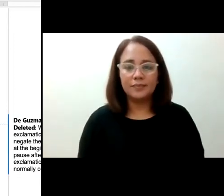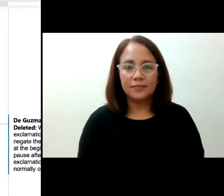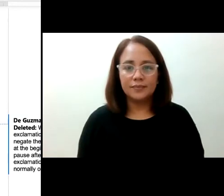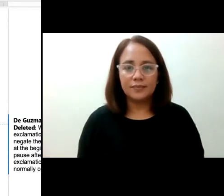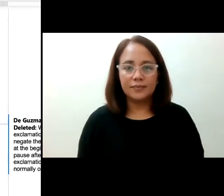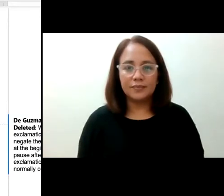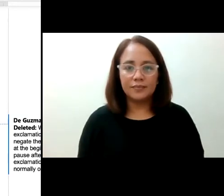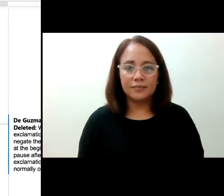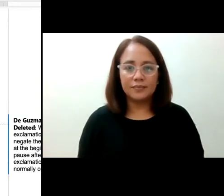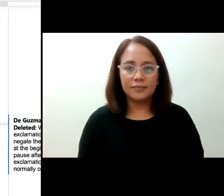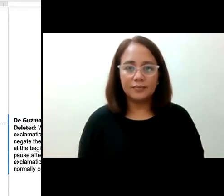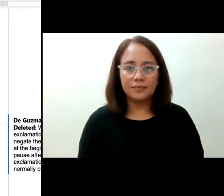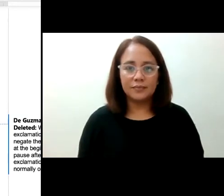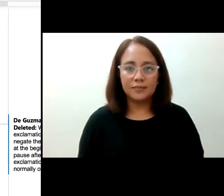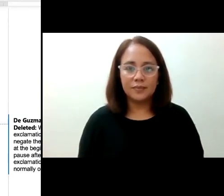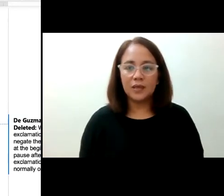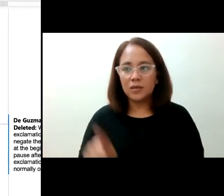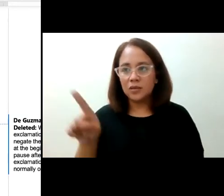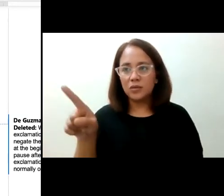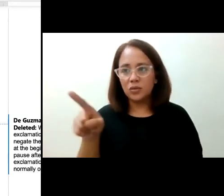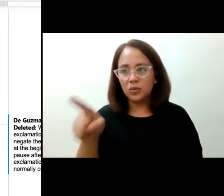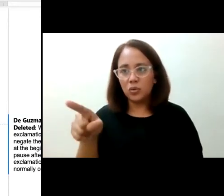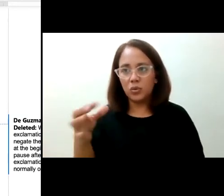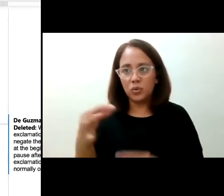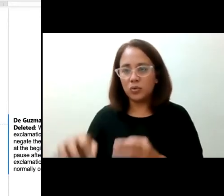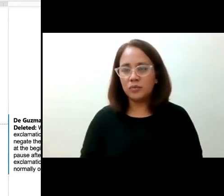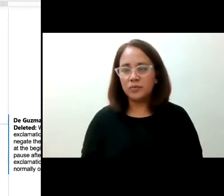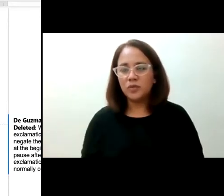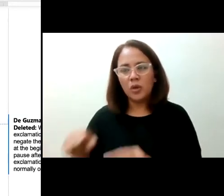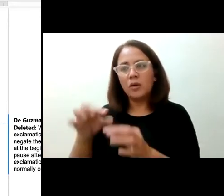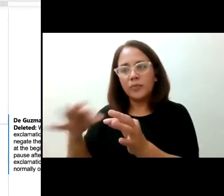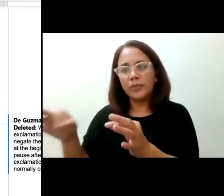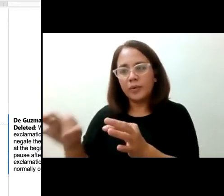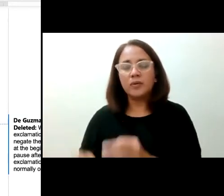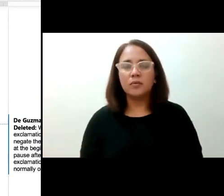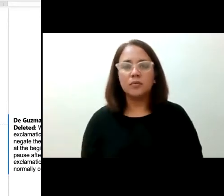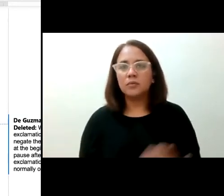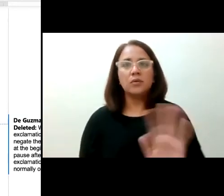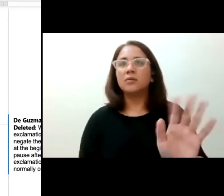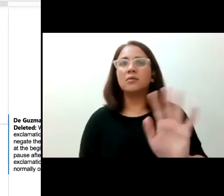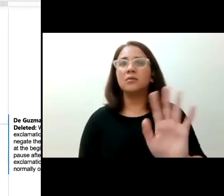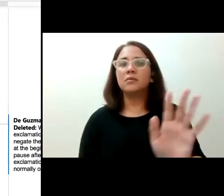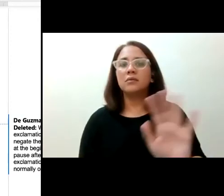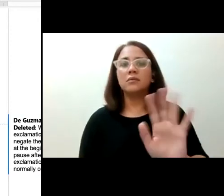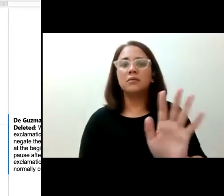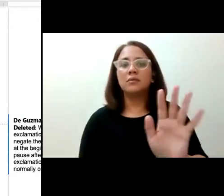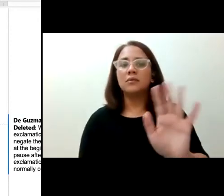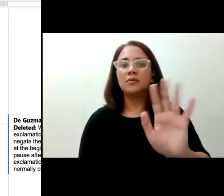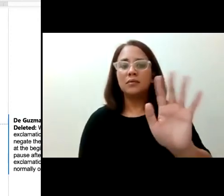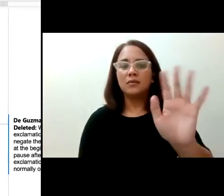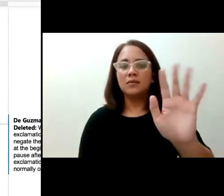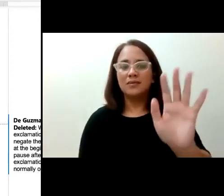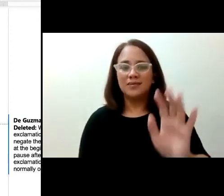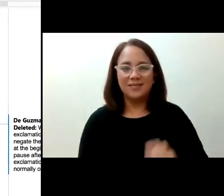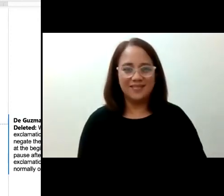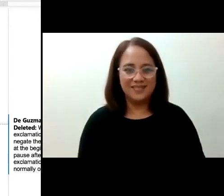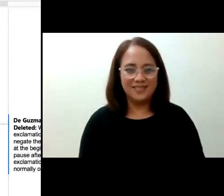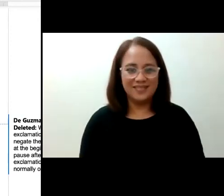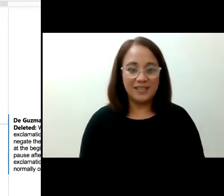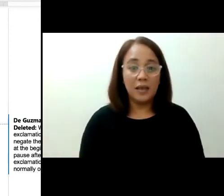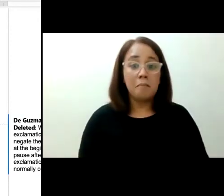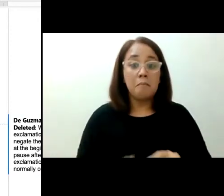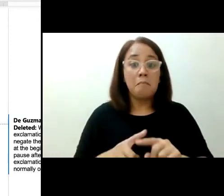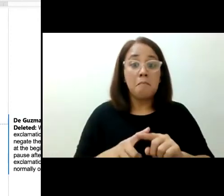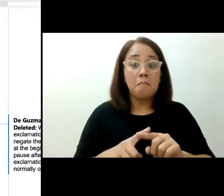do something, something, something, and say no. And you put that at the beginning. But if you say